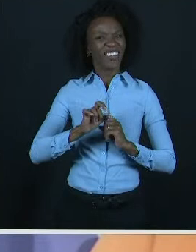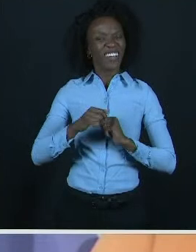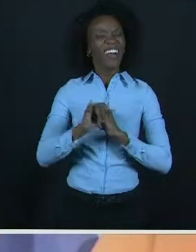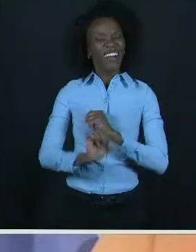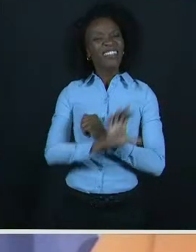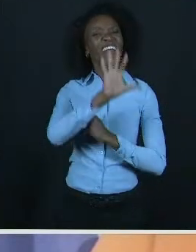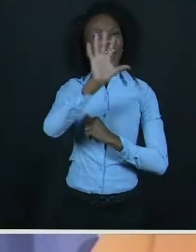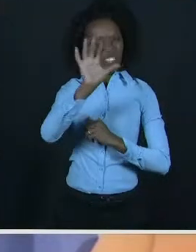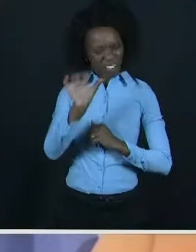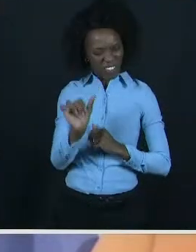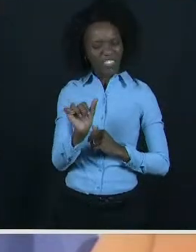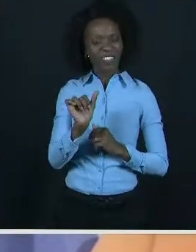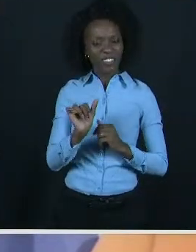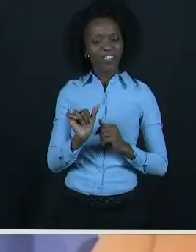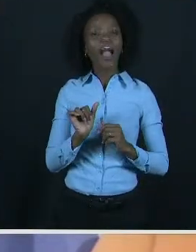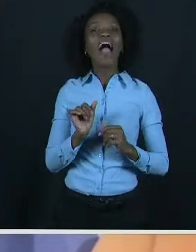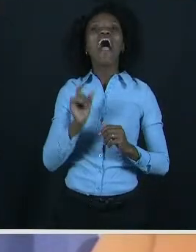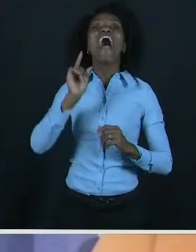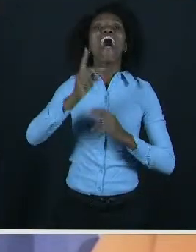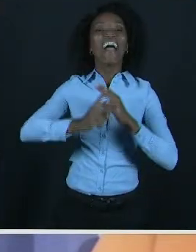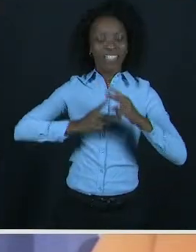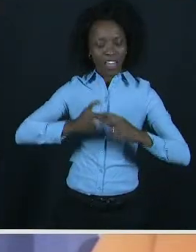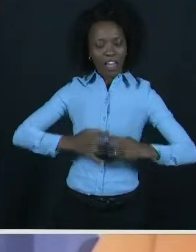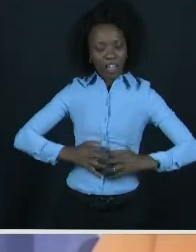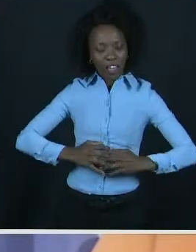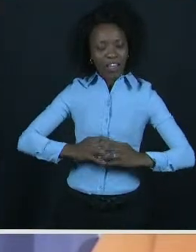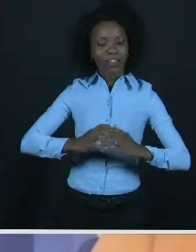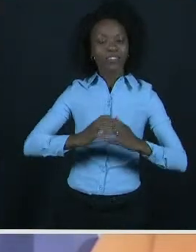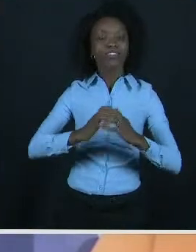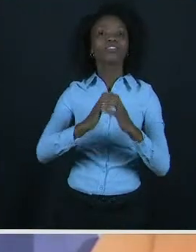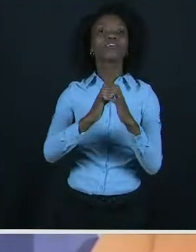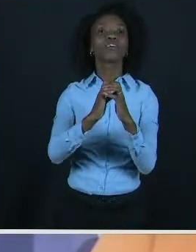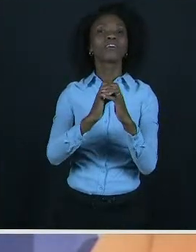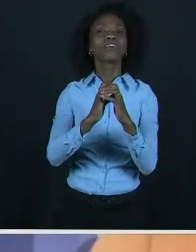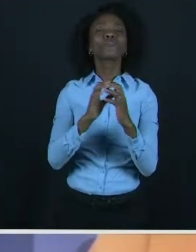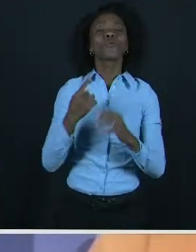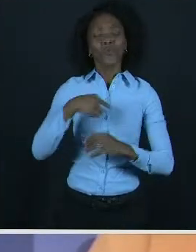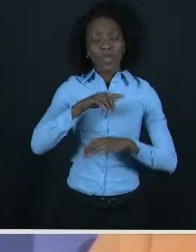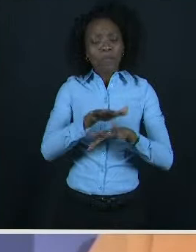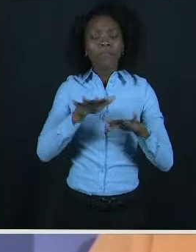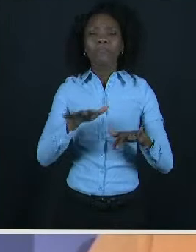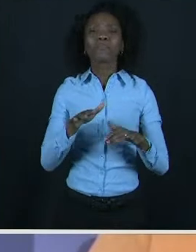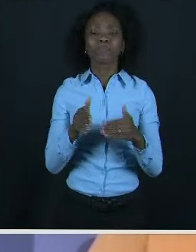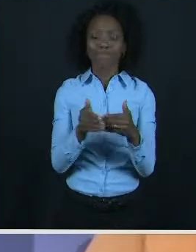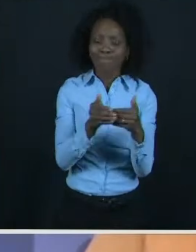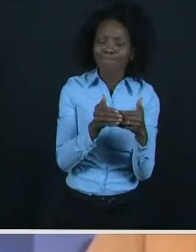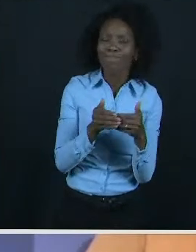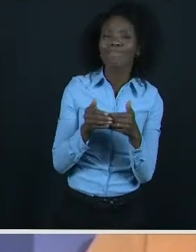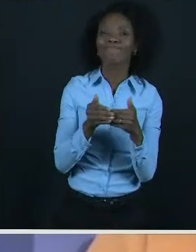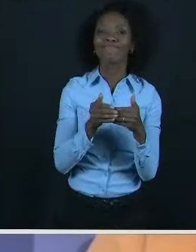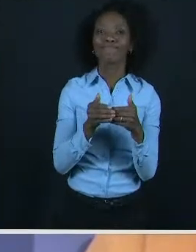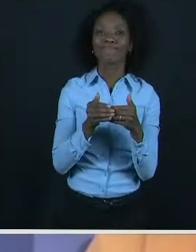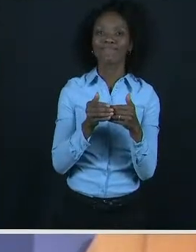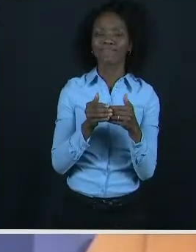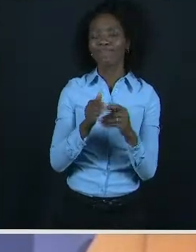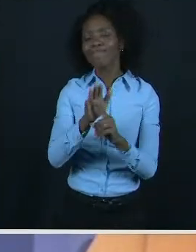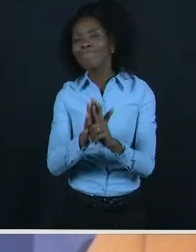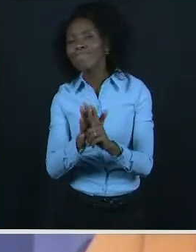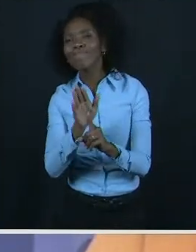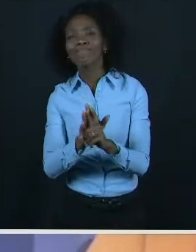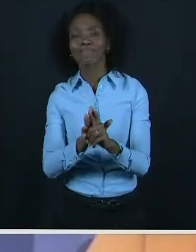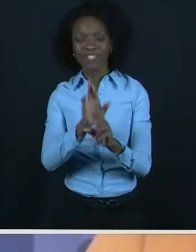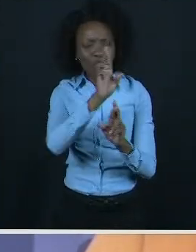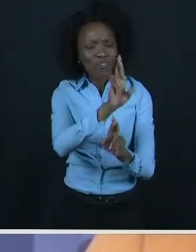we become a society that is nurturing, is caring, is respectful, and in which